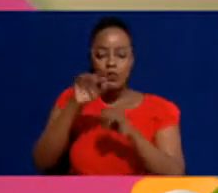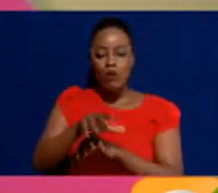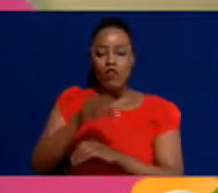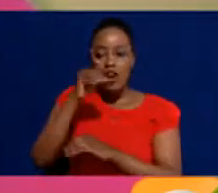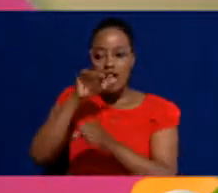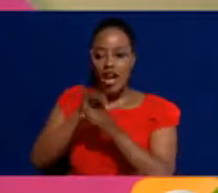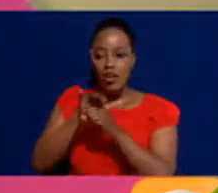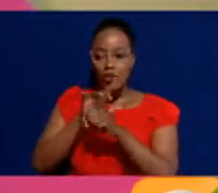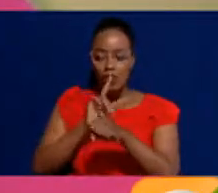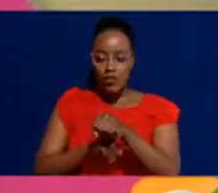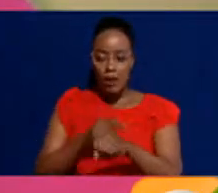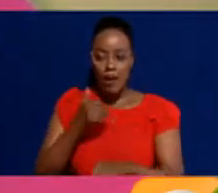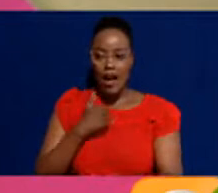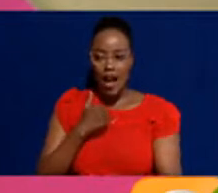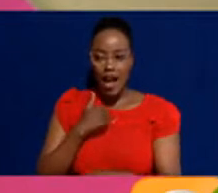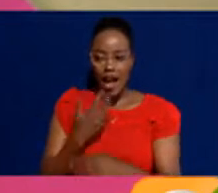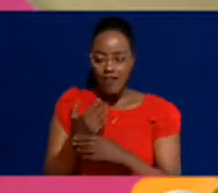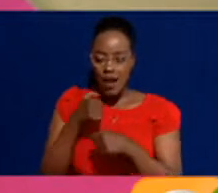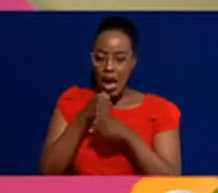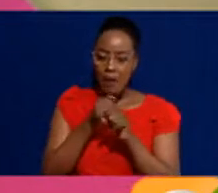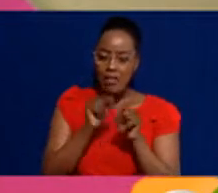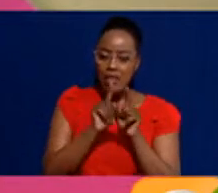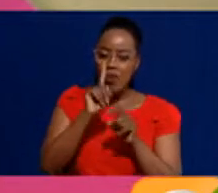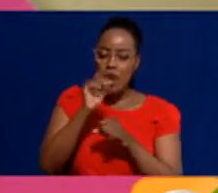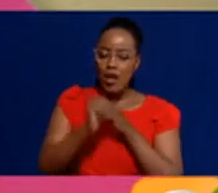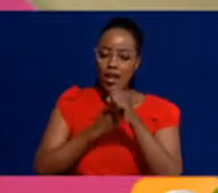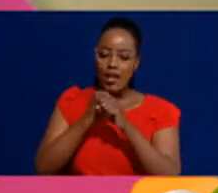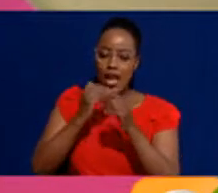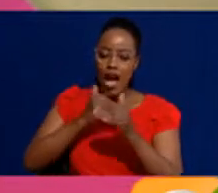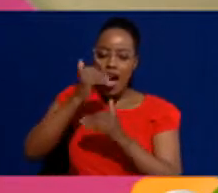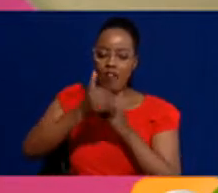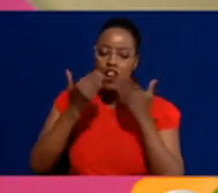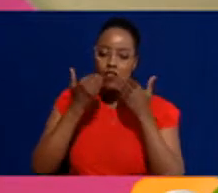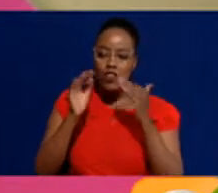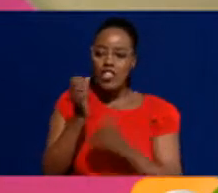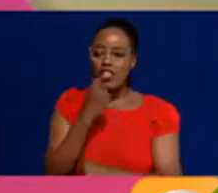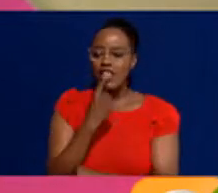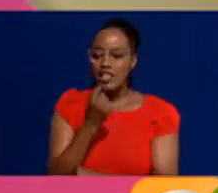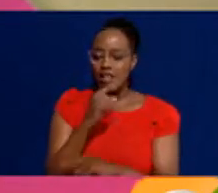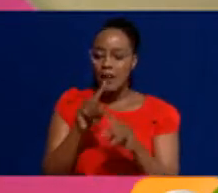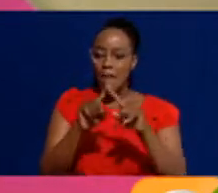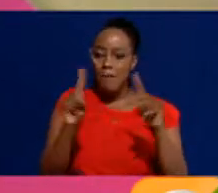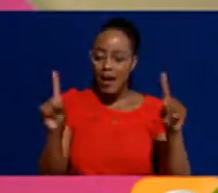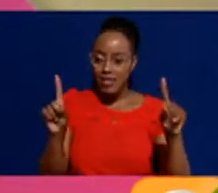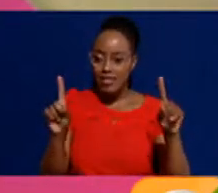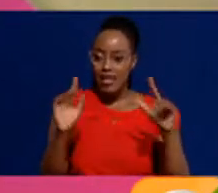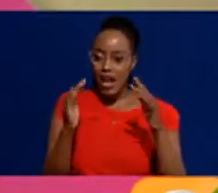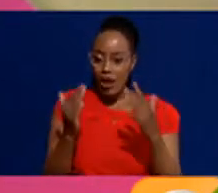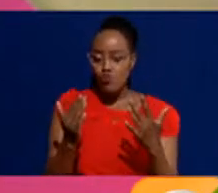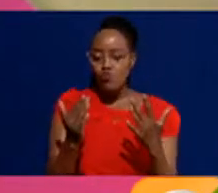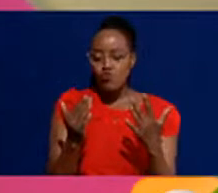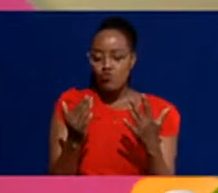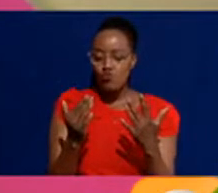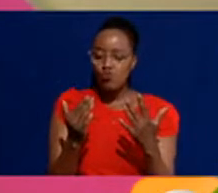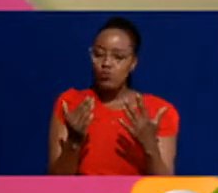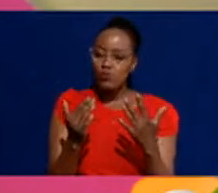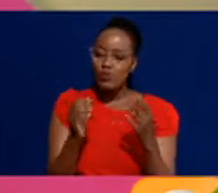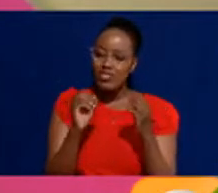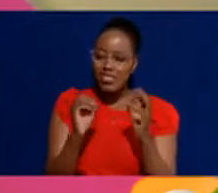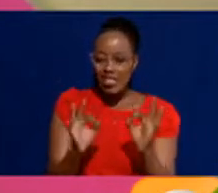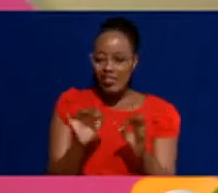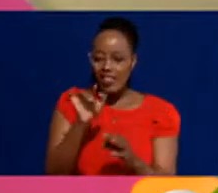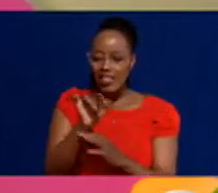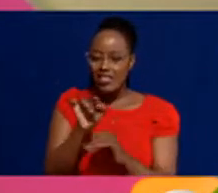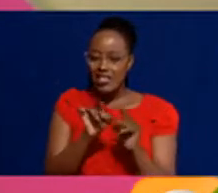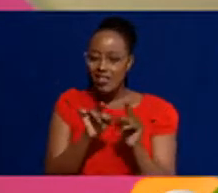we do what is called a delayed reconstruction. That's like a year after they finish their treatment. Mm-hmm. But in terms of if it's not